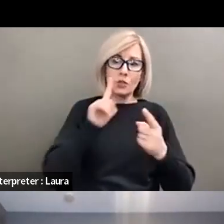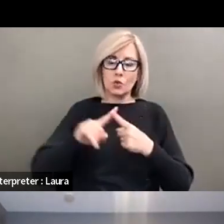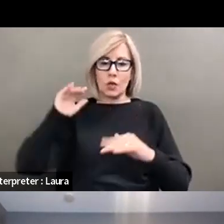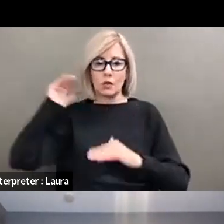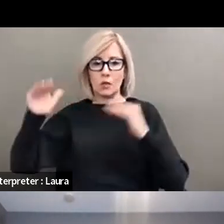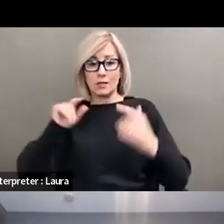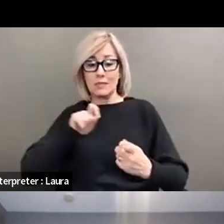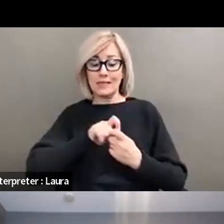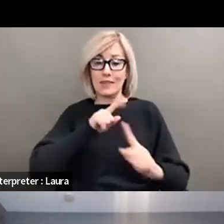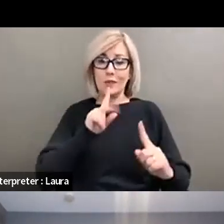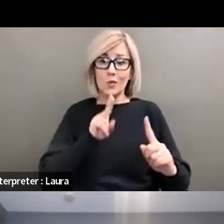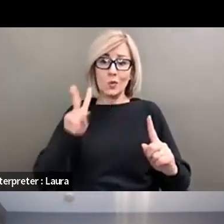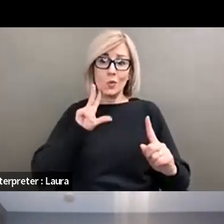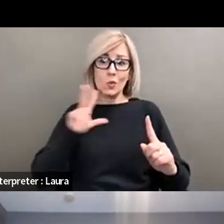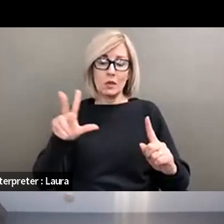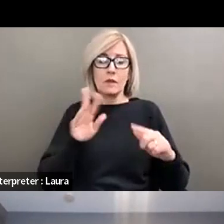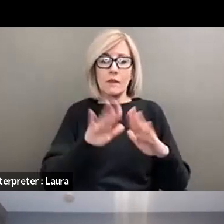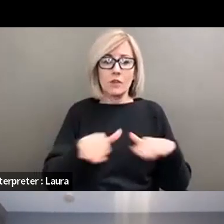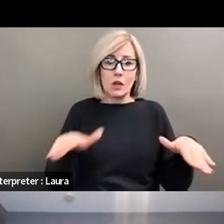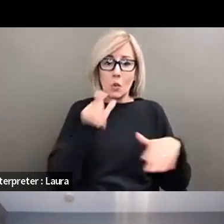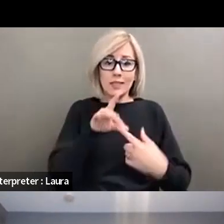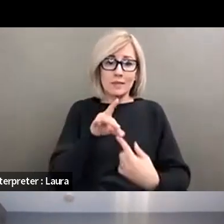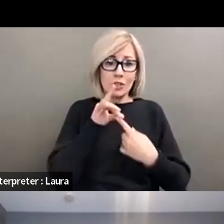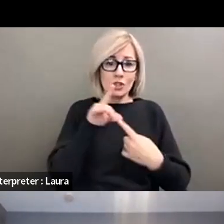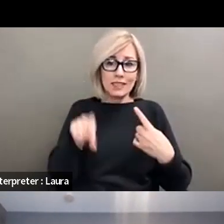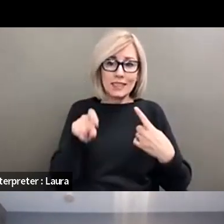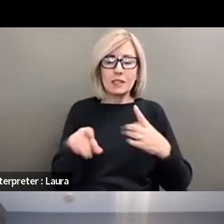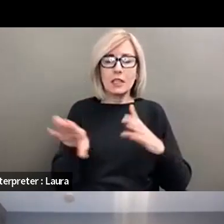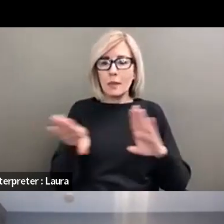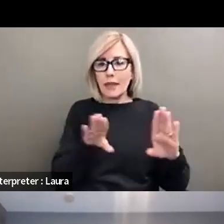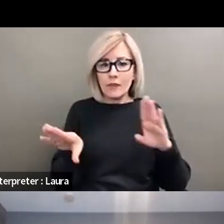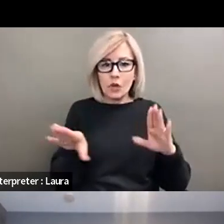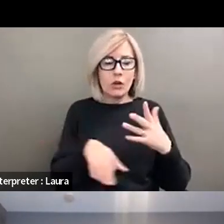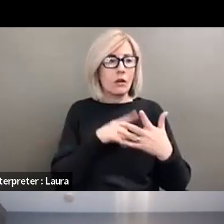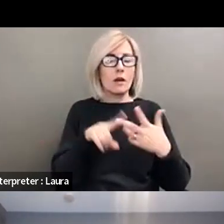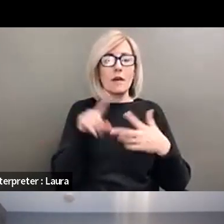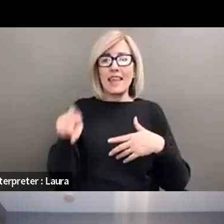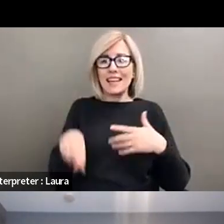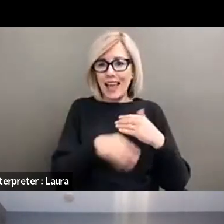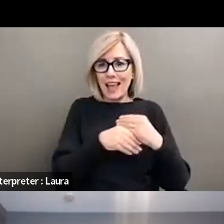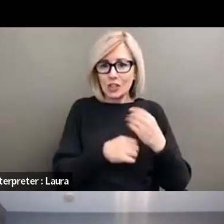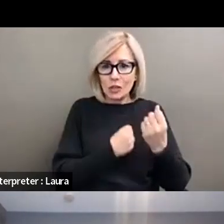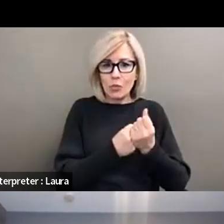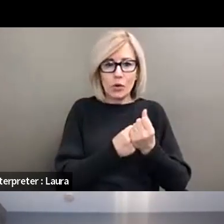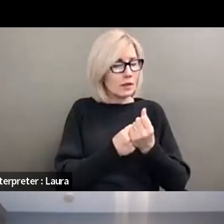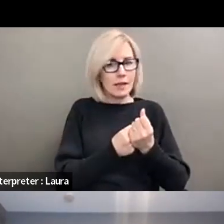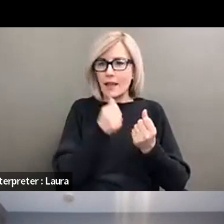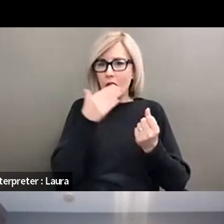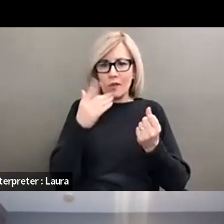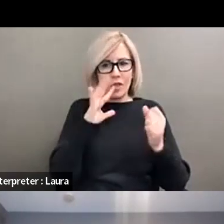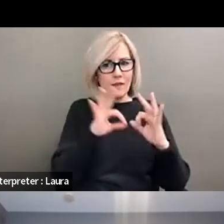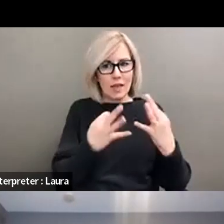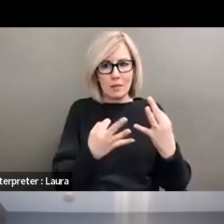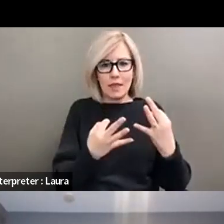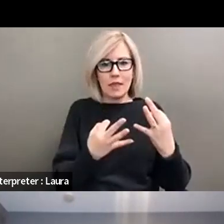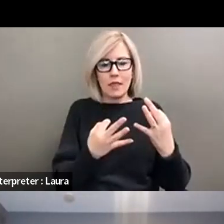for 2-year-olds and 3-year-olds. If you've got a child who has special needs, behavioral issues, they need more extra support, that's not good for your family. That's going to